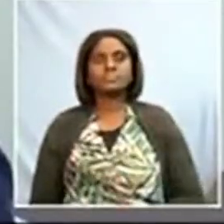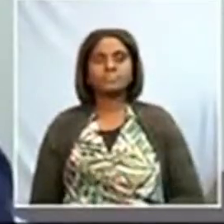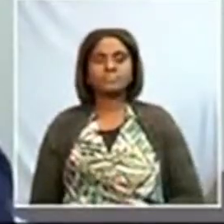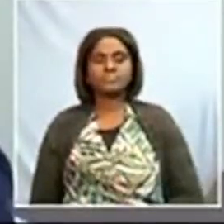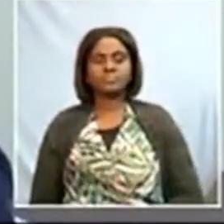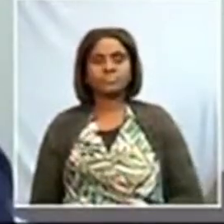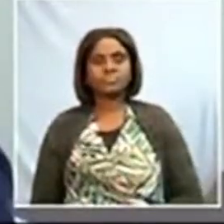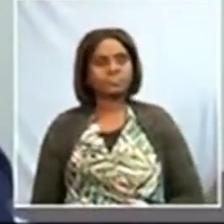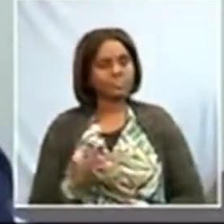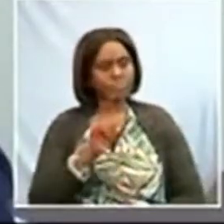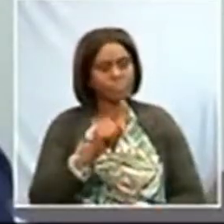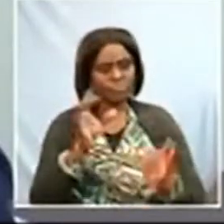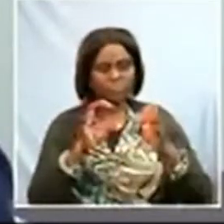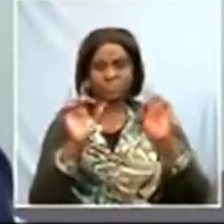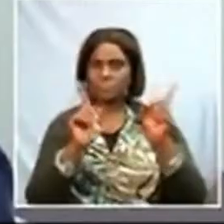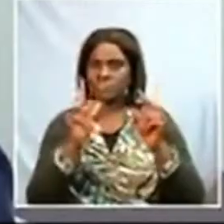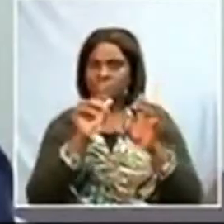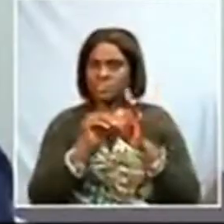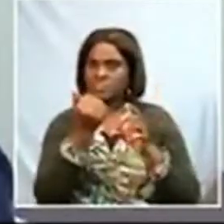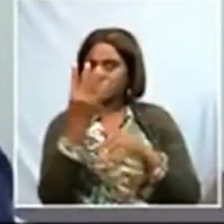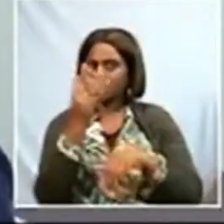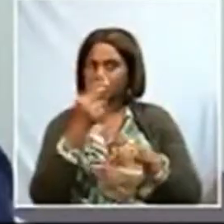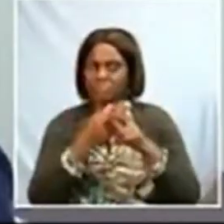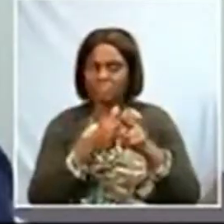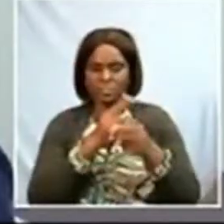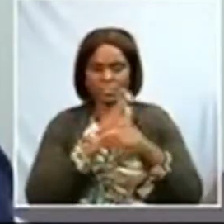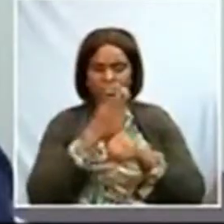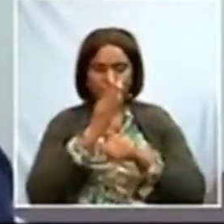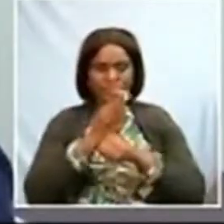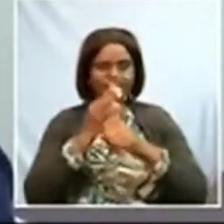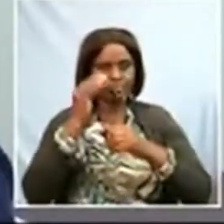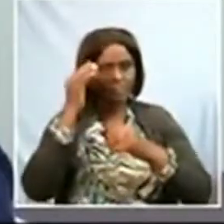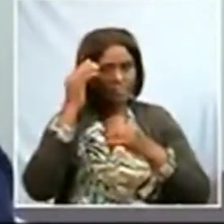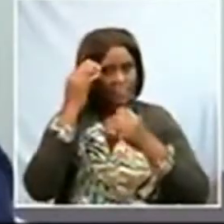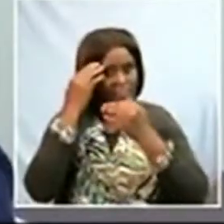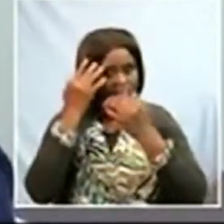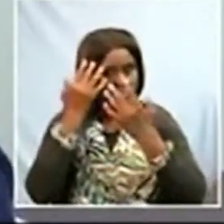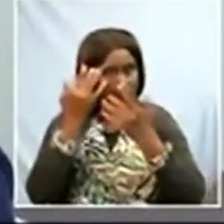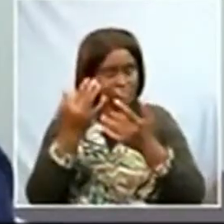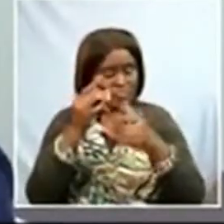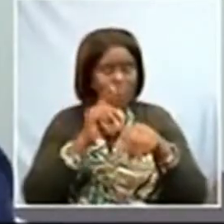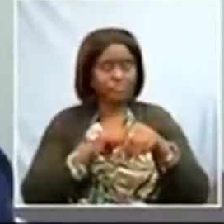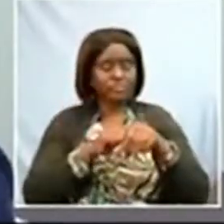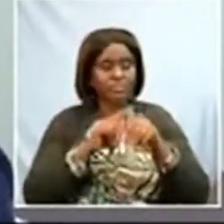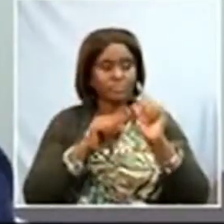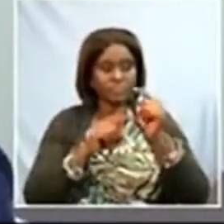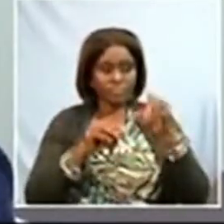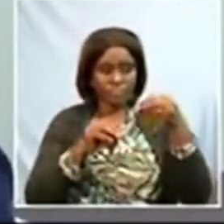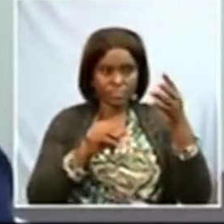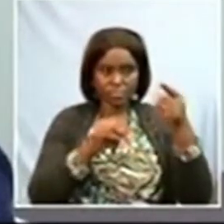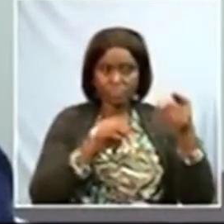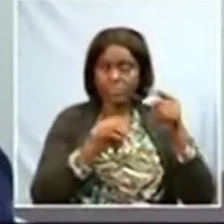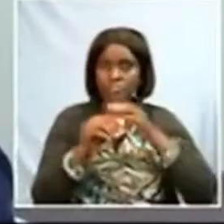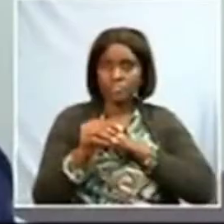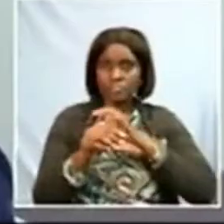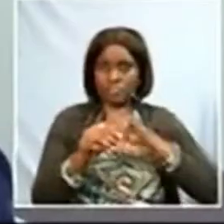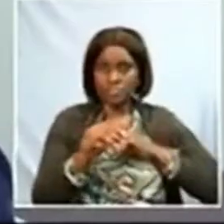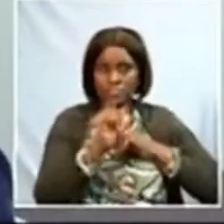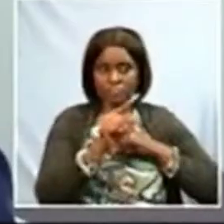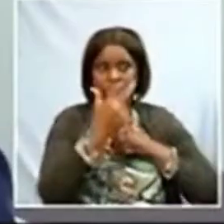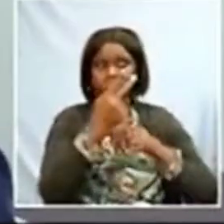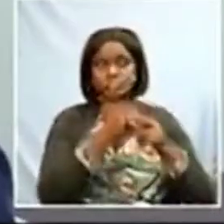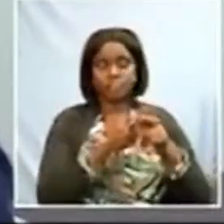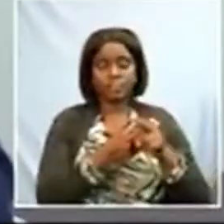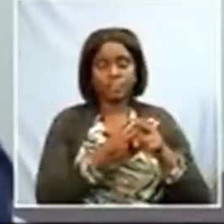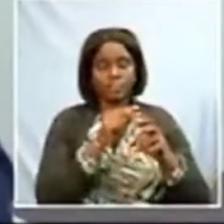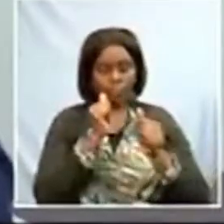So where was the council in 14 months after the expected period? First, you give the contractor 3